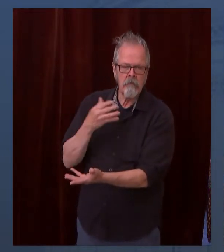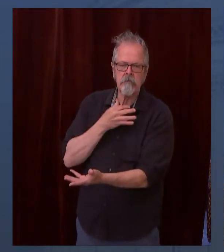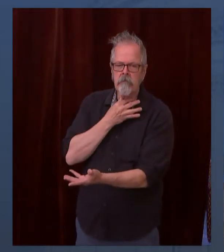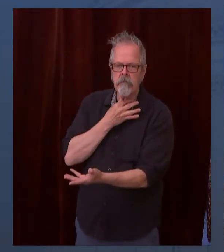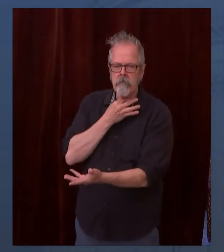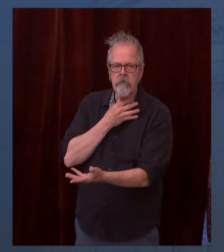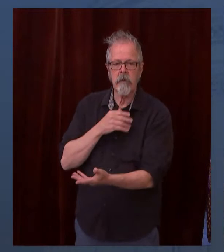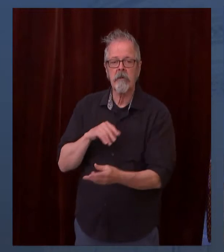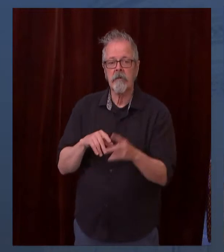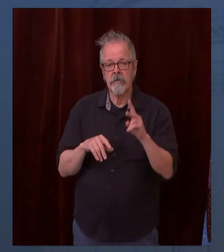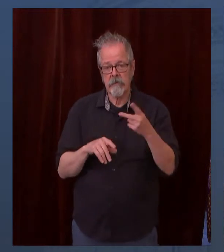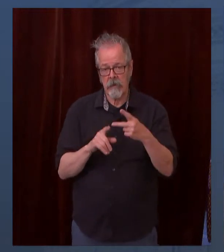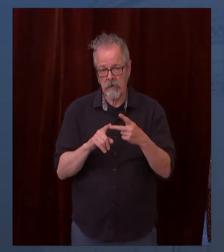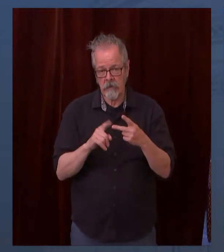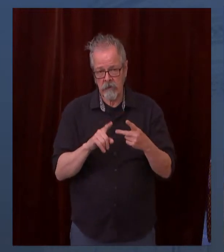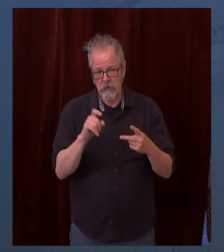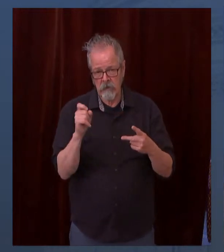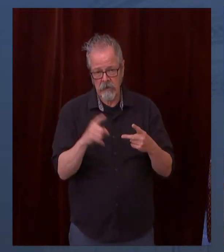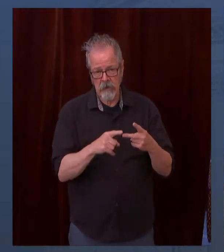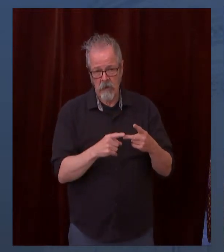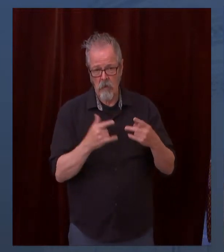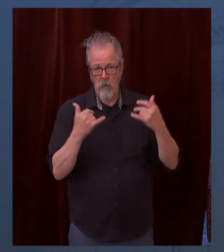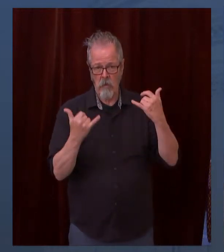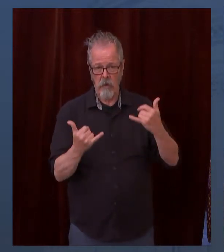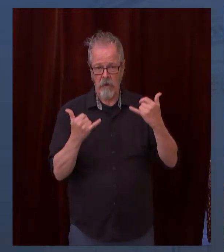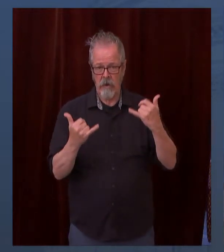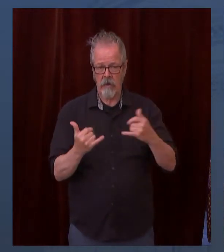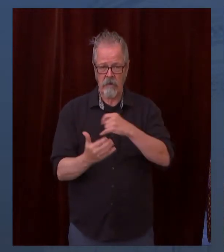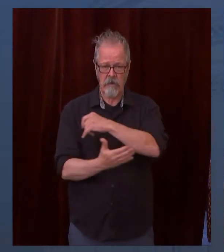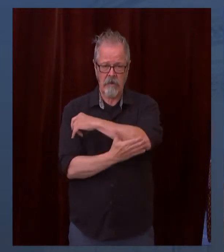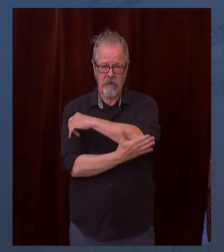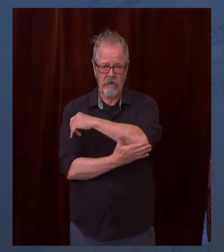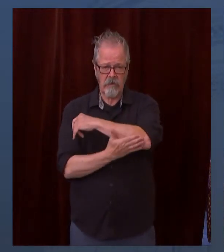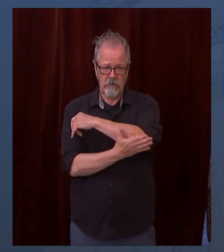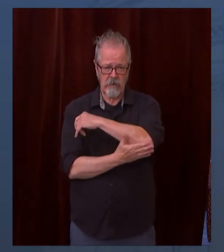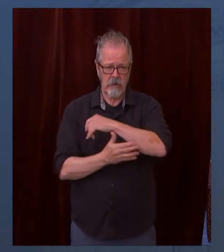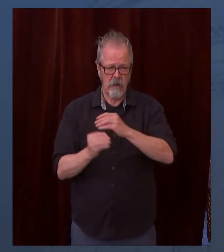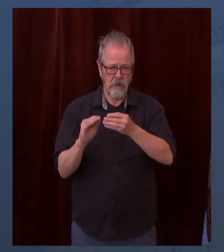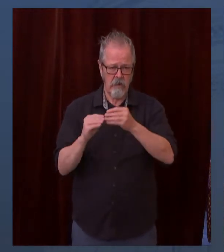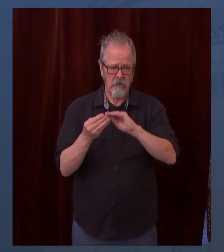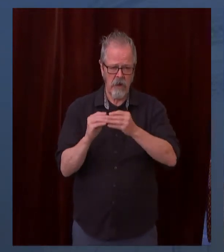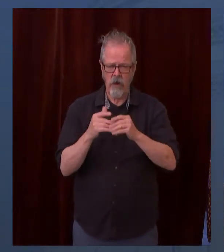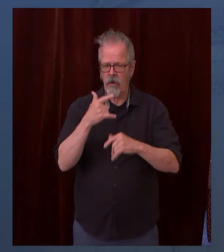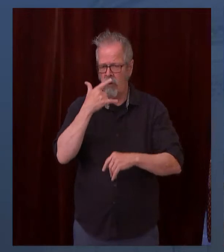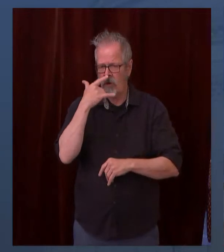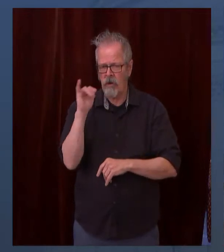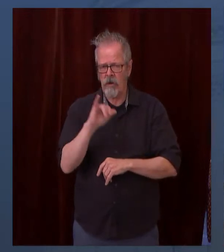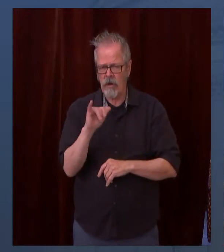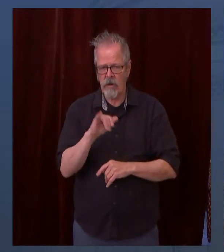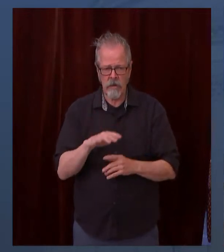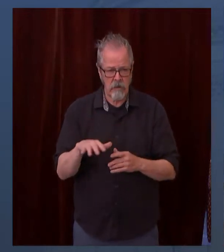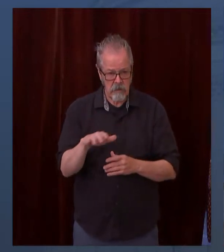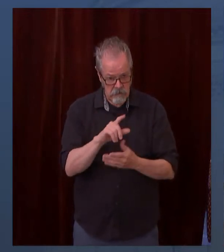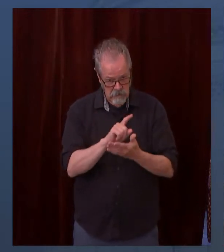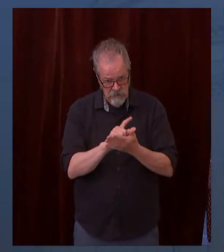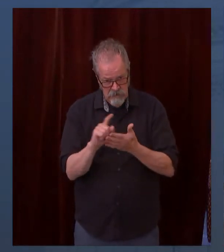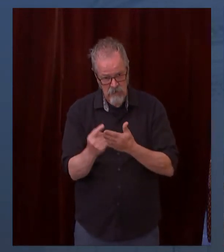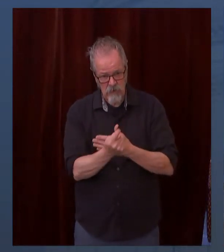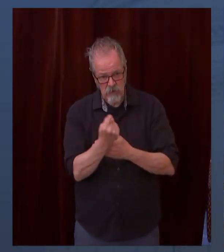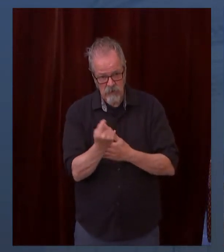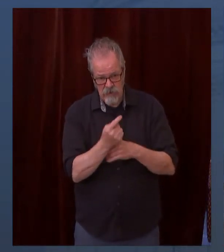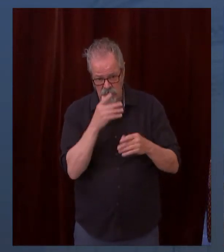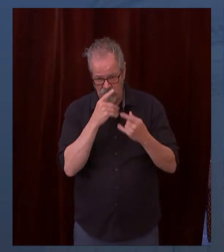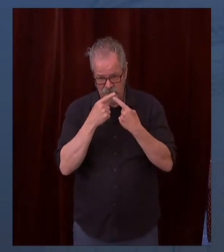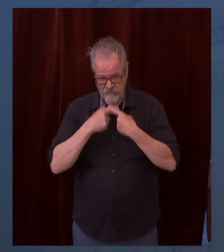where counties stand now based on these hospitalization and case numbers? Are any of them at risk at going all the way back to